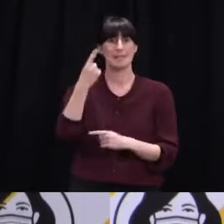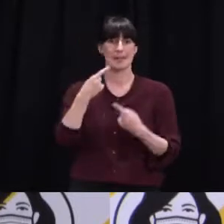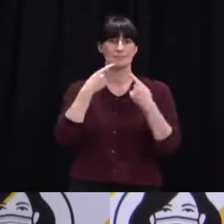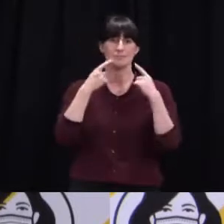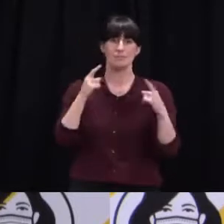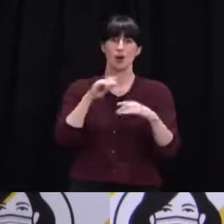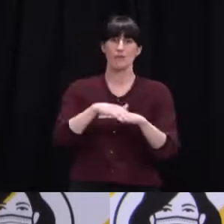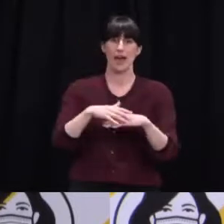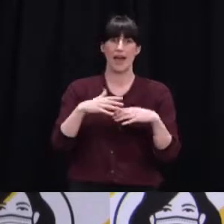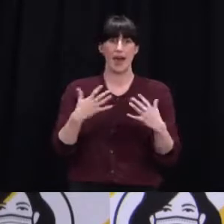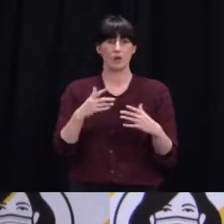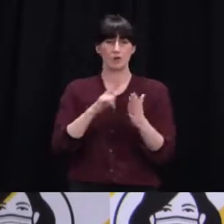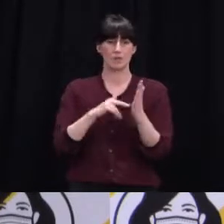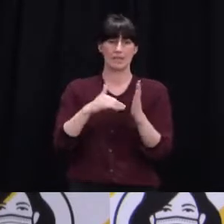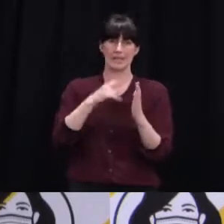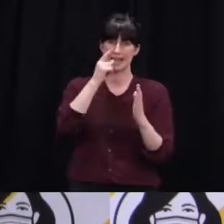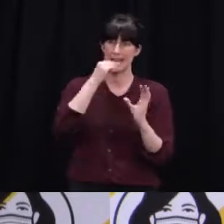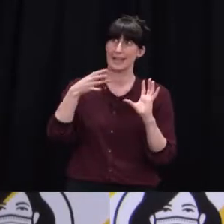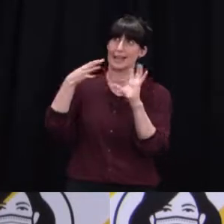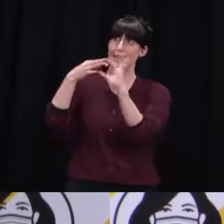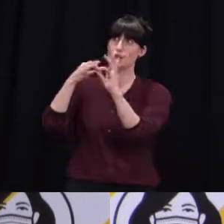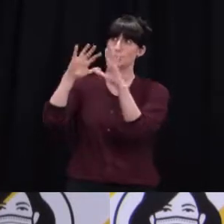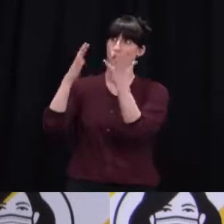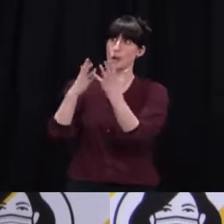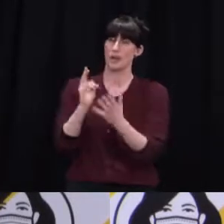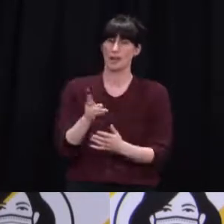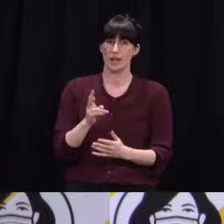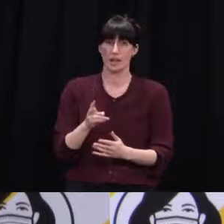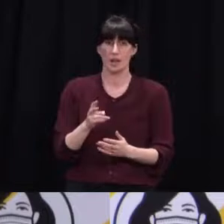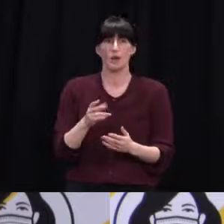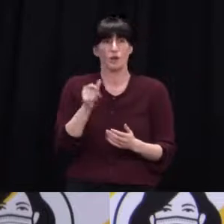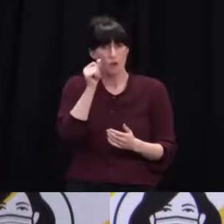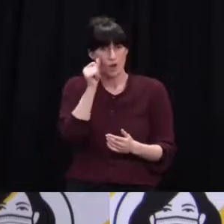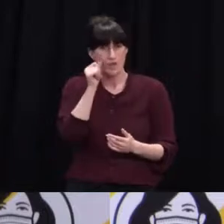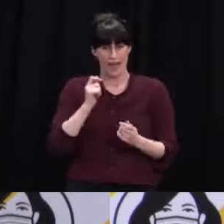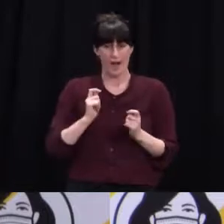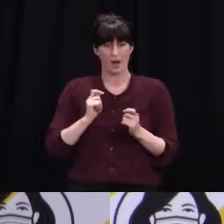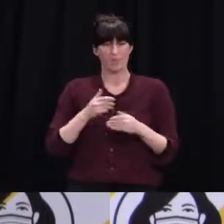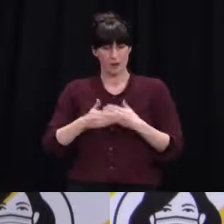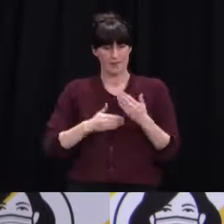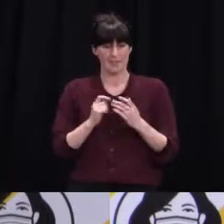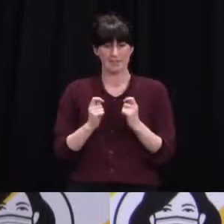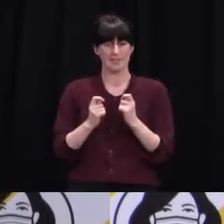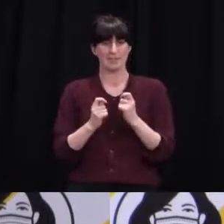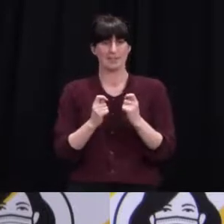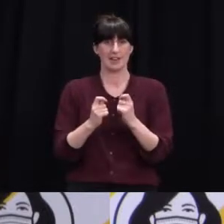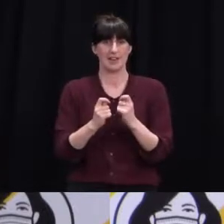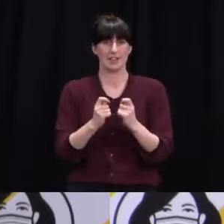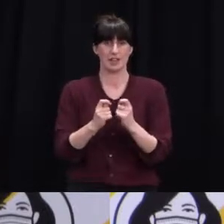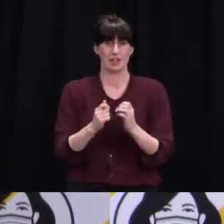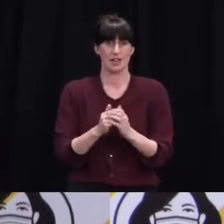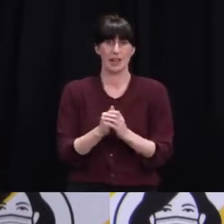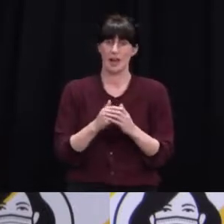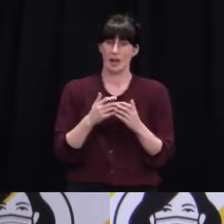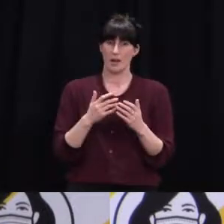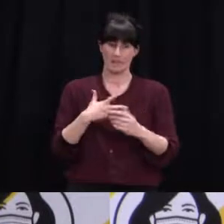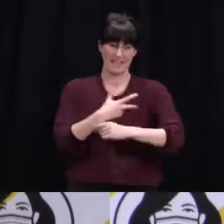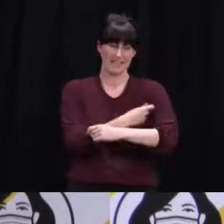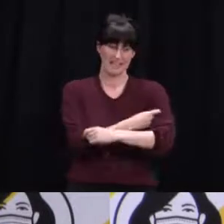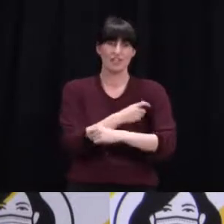the workshop that the Prime Minister led around reconnecting New Zealand, we are looking beyond doing everything that we're doing now on an ongoing basis. Things